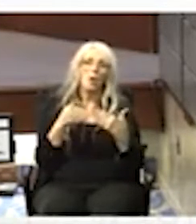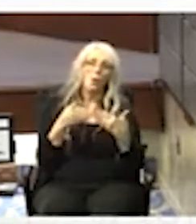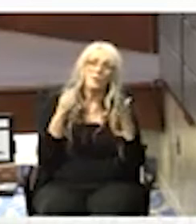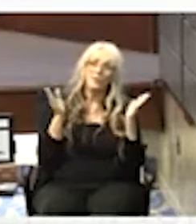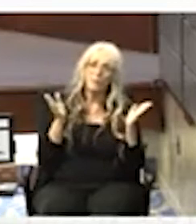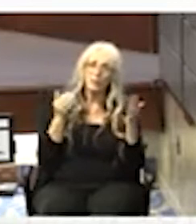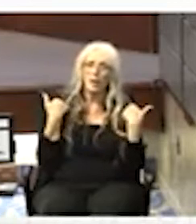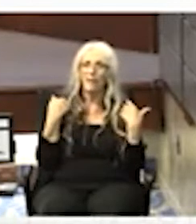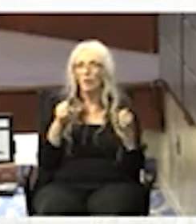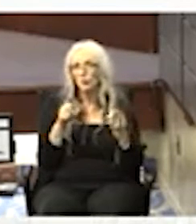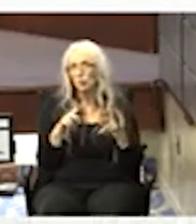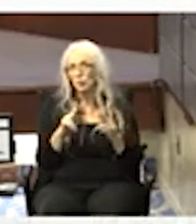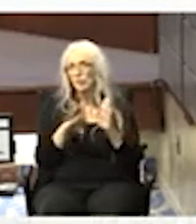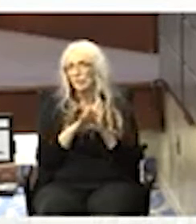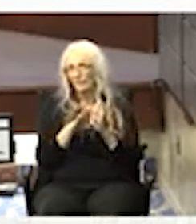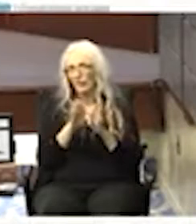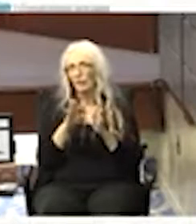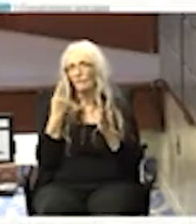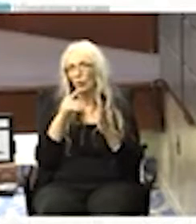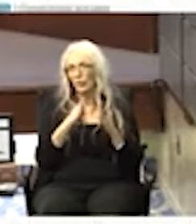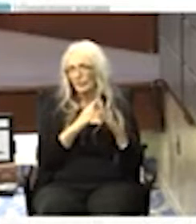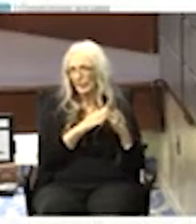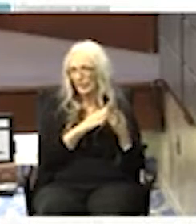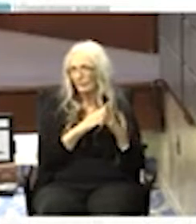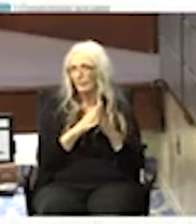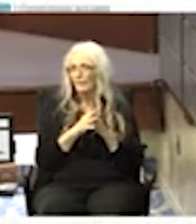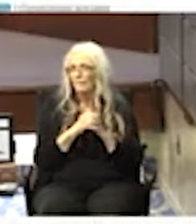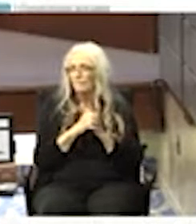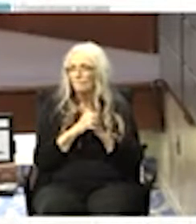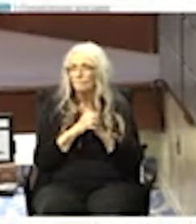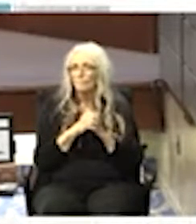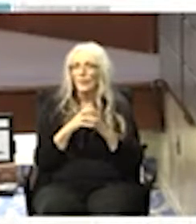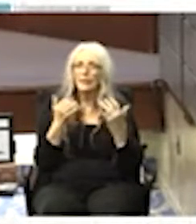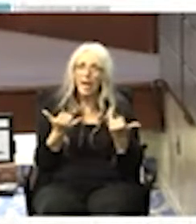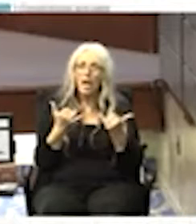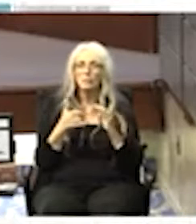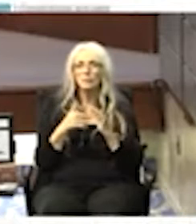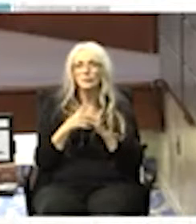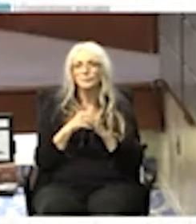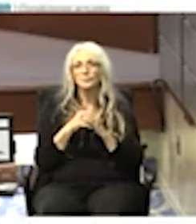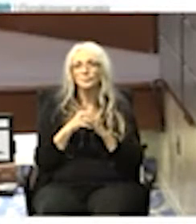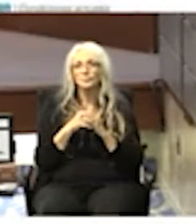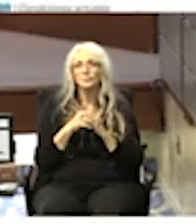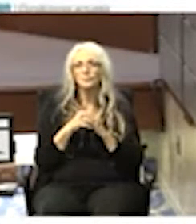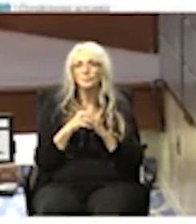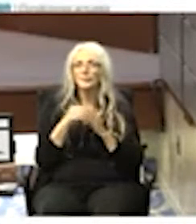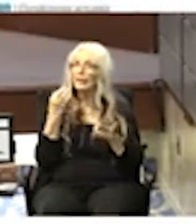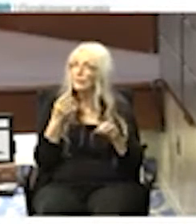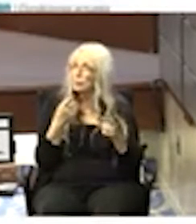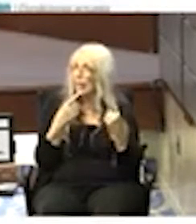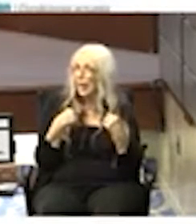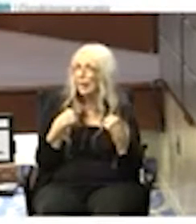space that we have the opportunity to develop here for the city. Want to just peel back a little bit. If anyone came out to any